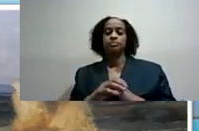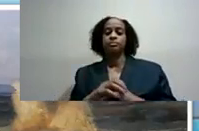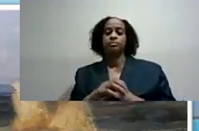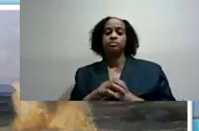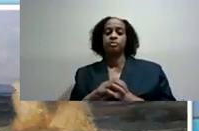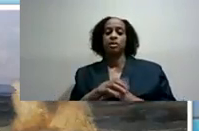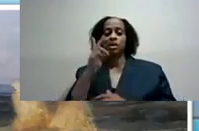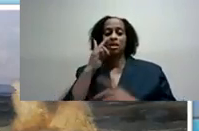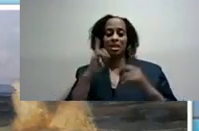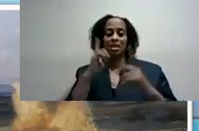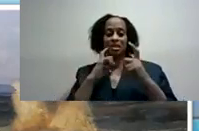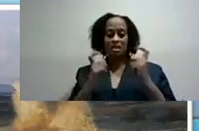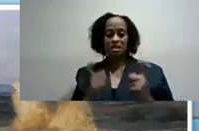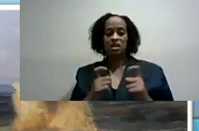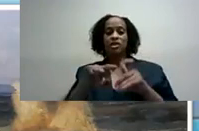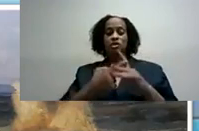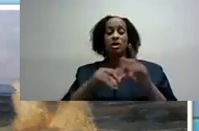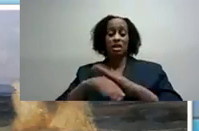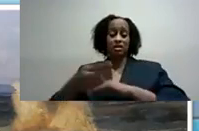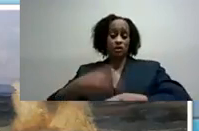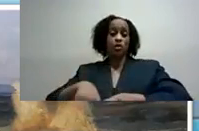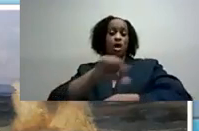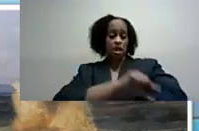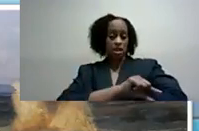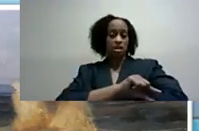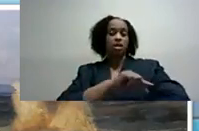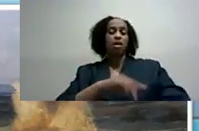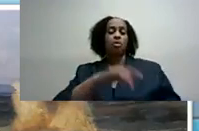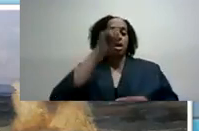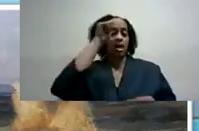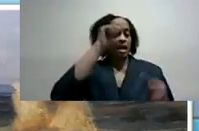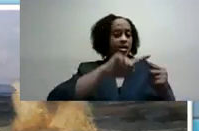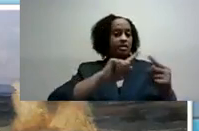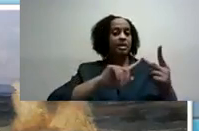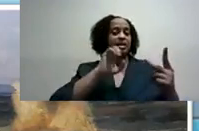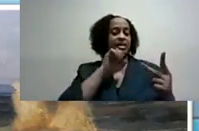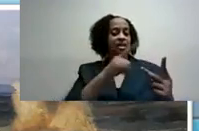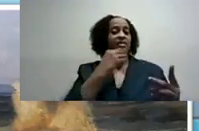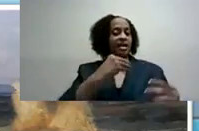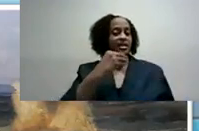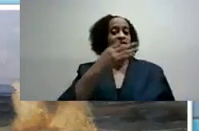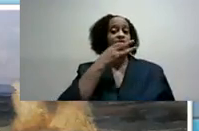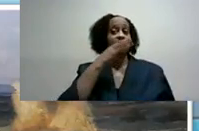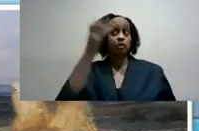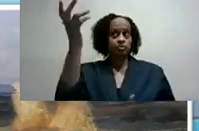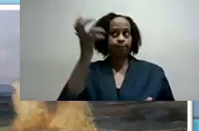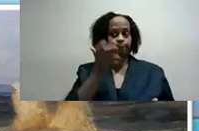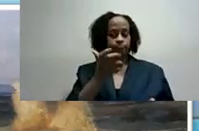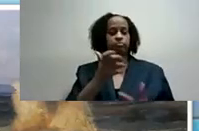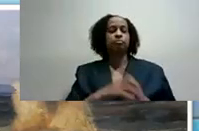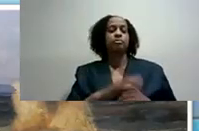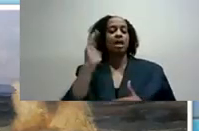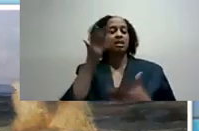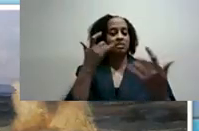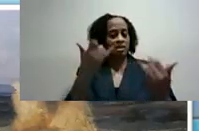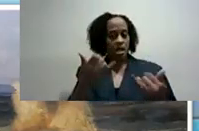sin that started in the garden, where Adam and Eve ate of the fruit, it seems now when